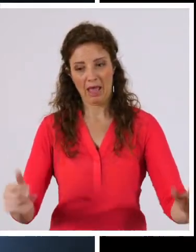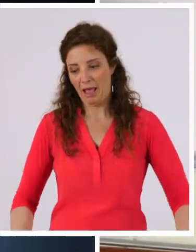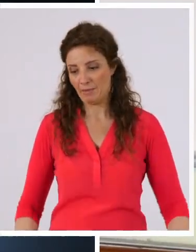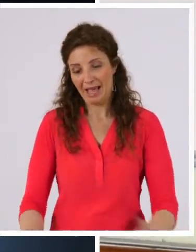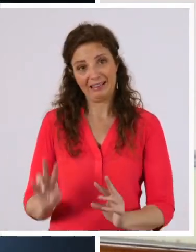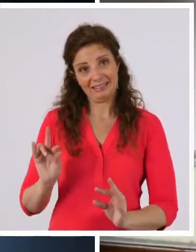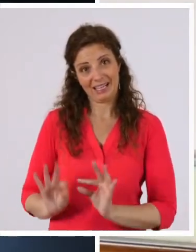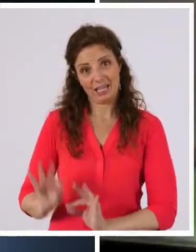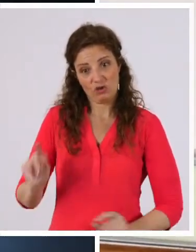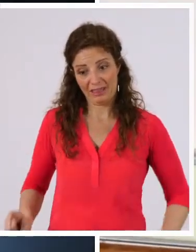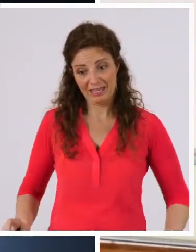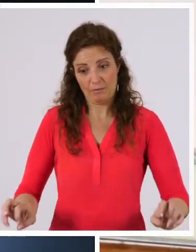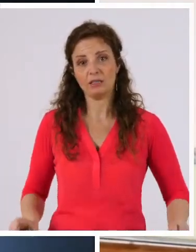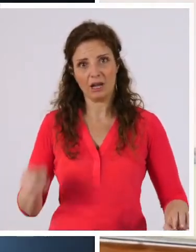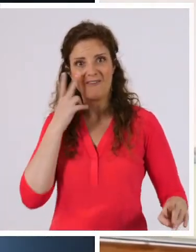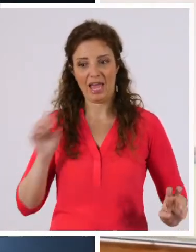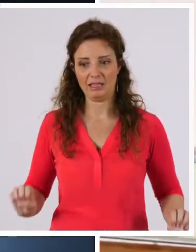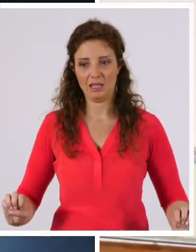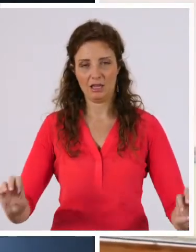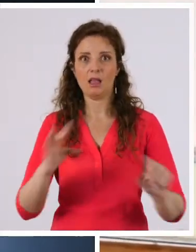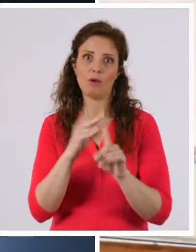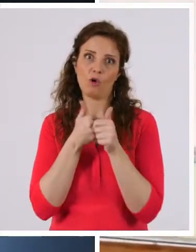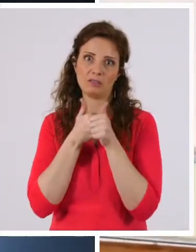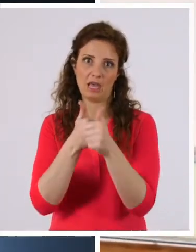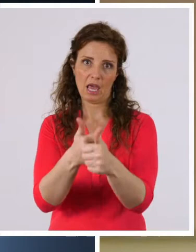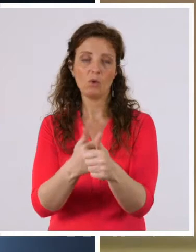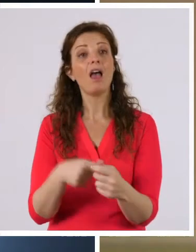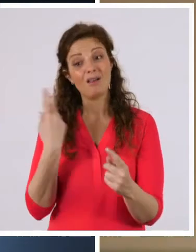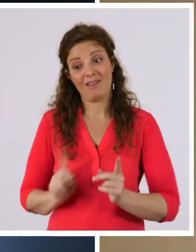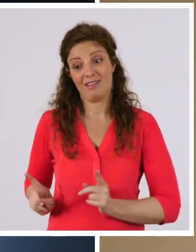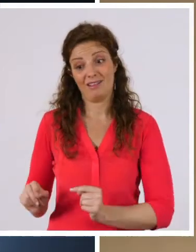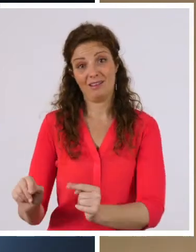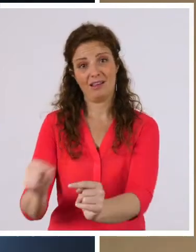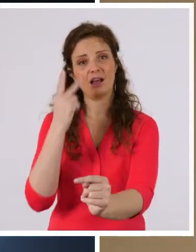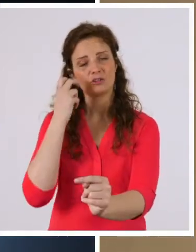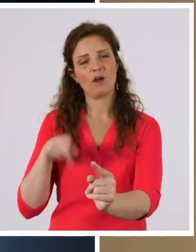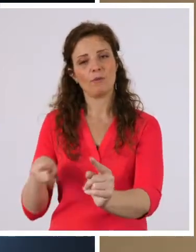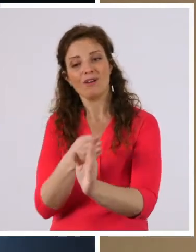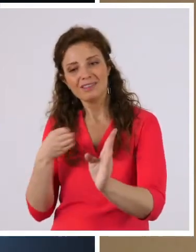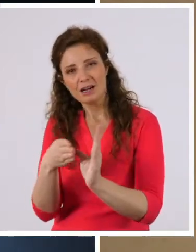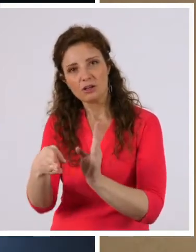at around 30 centimeters from the walking level, indicating the direction to be followed.